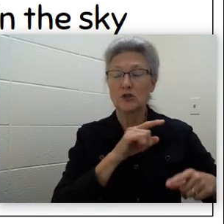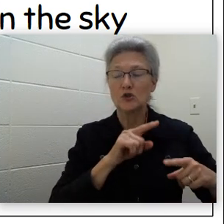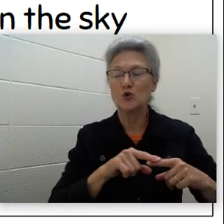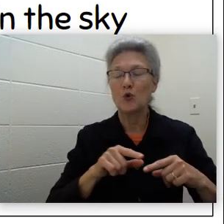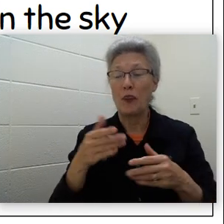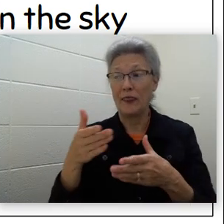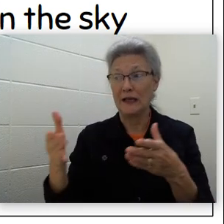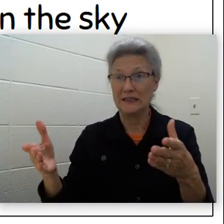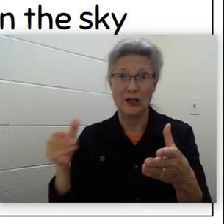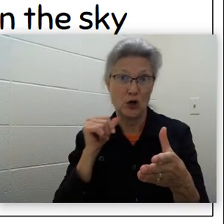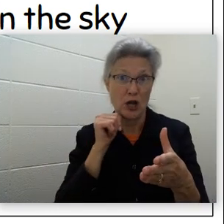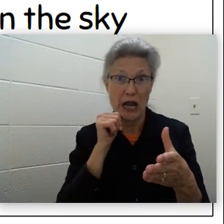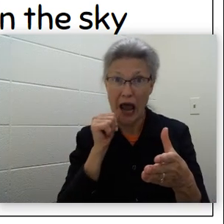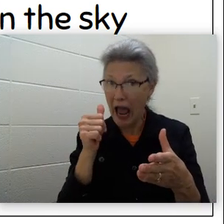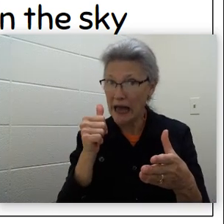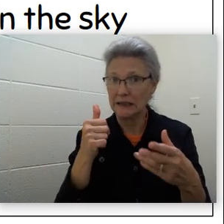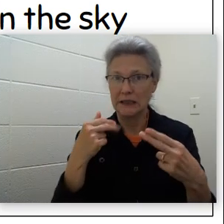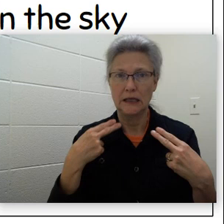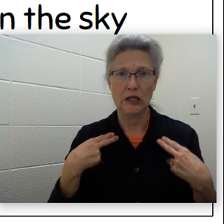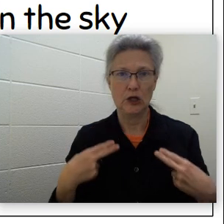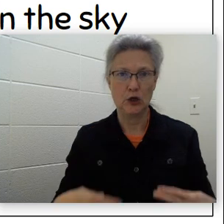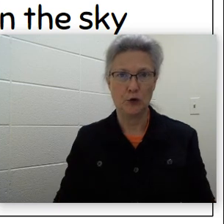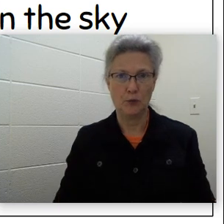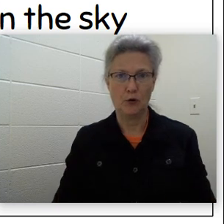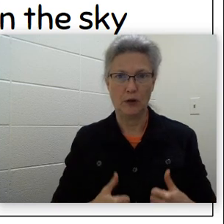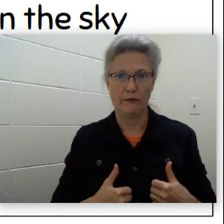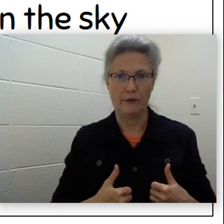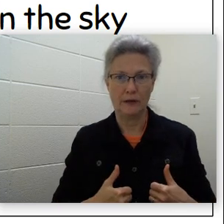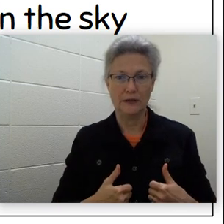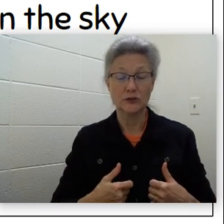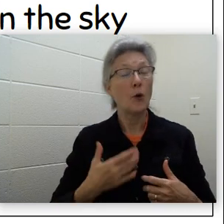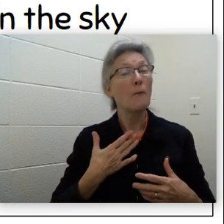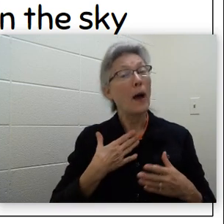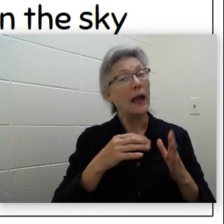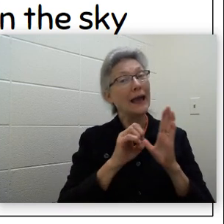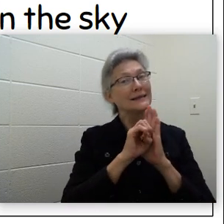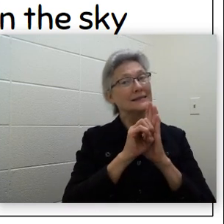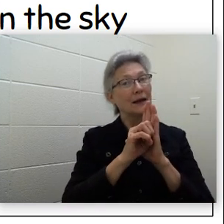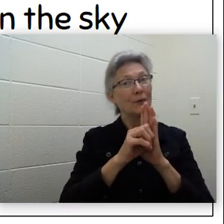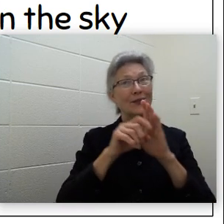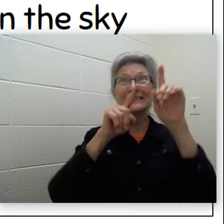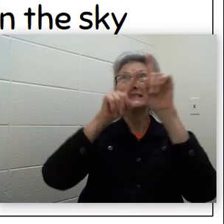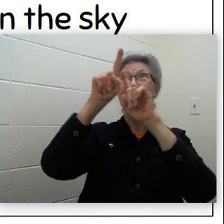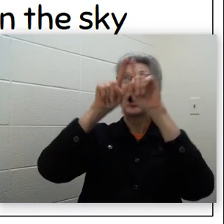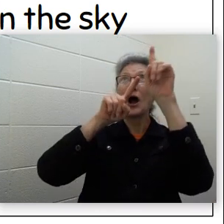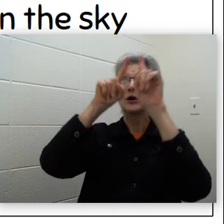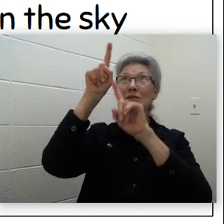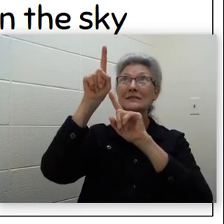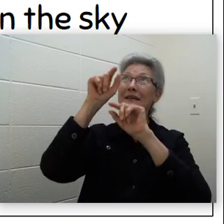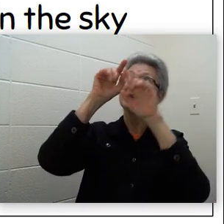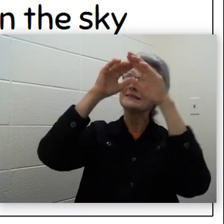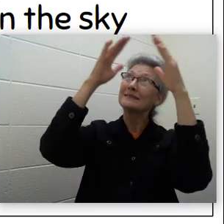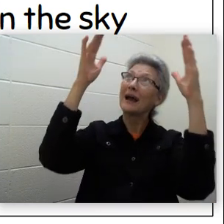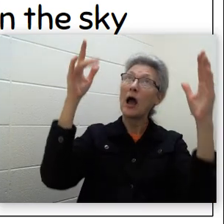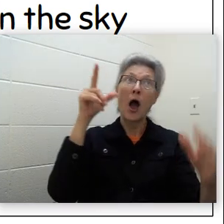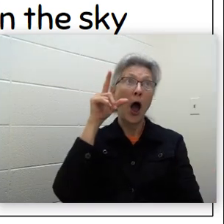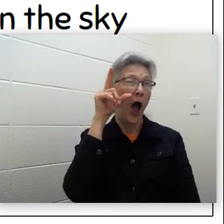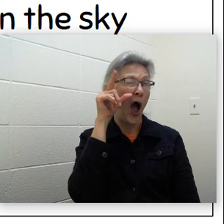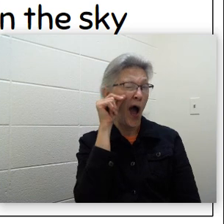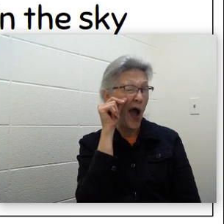you look at my example, I wrote, "The stars in the sky winked at me." In this case,